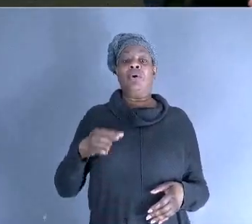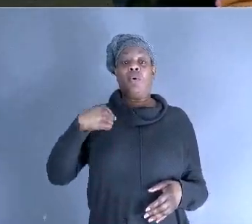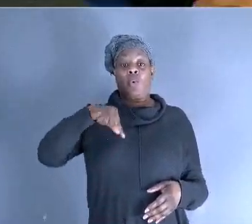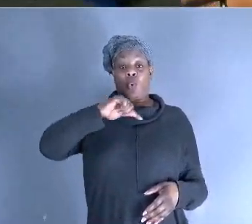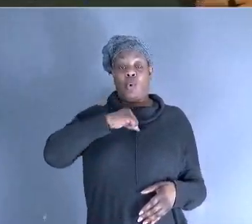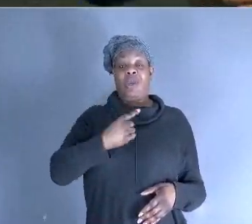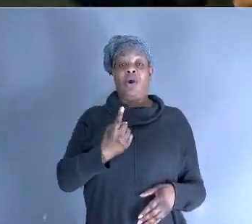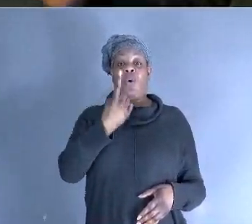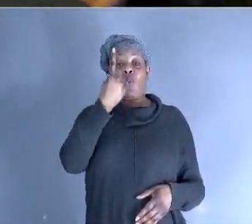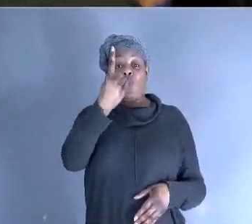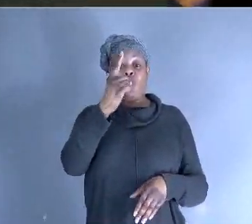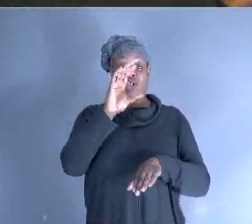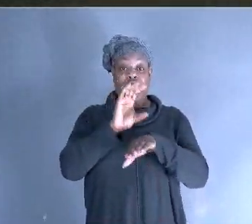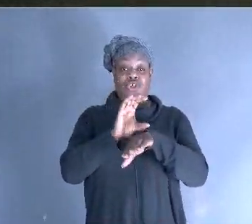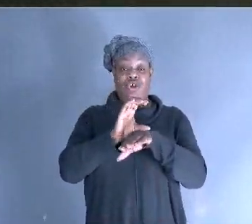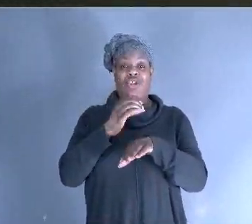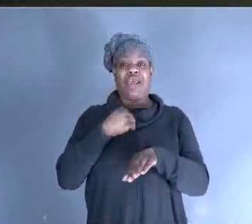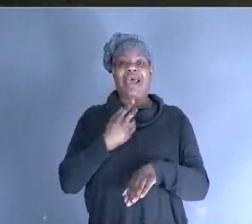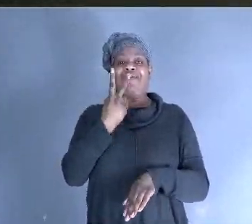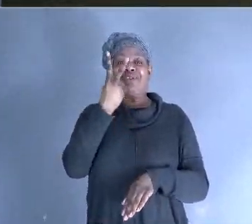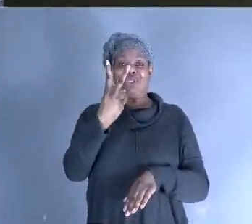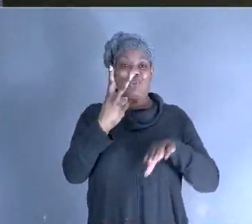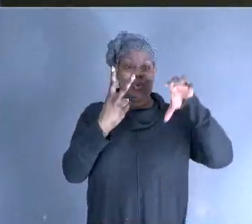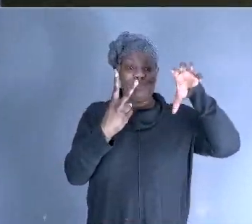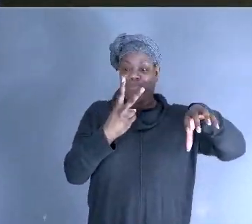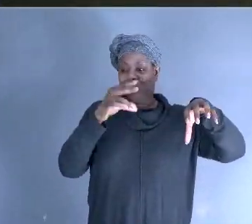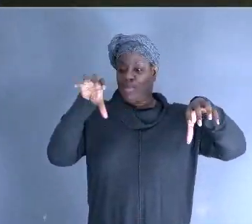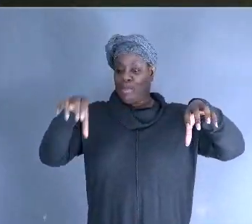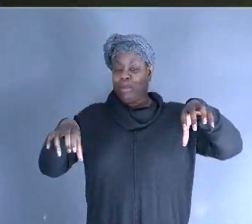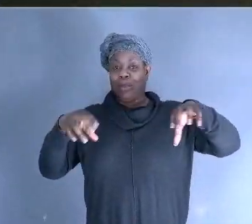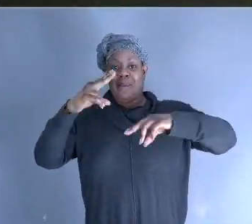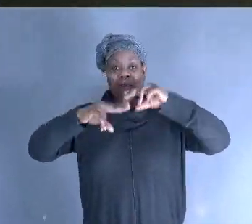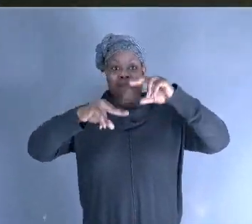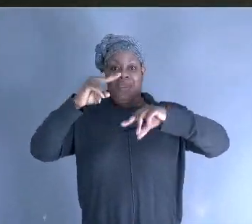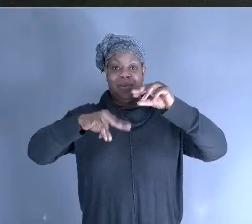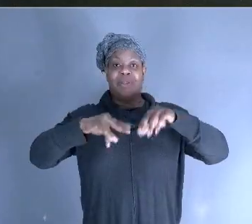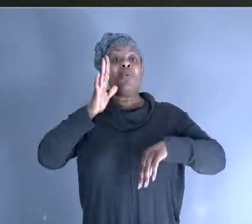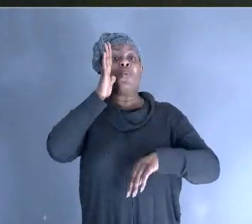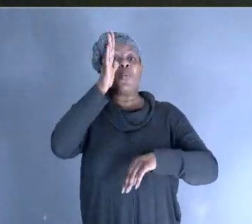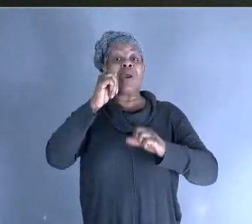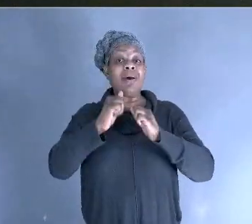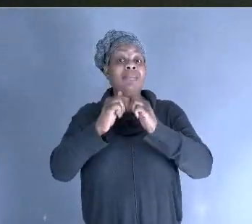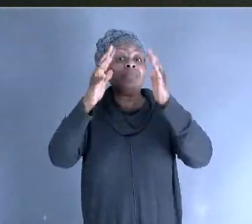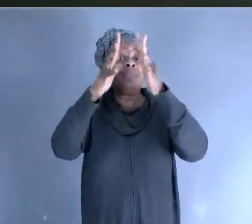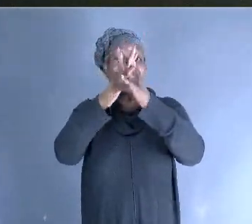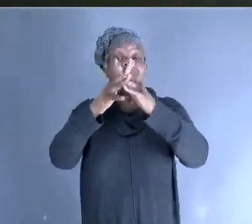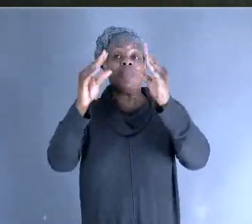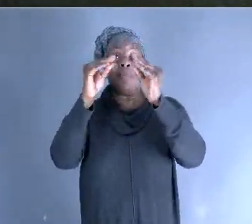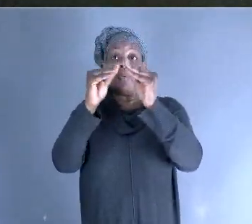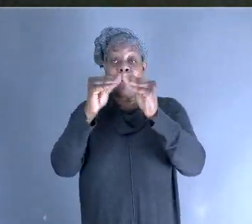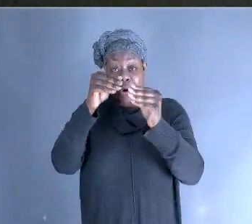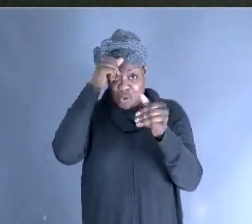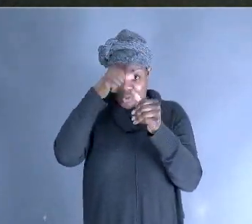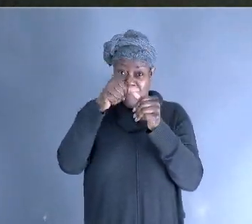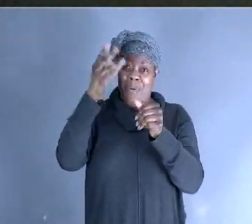church in two locations with more locations to come how many of you were here when I was saying that over and over and